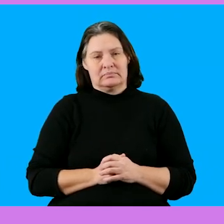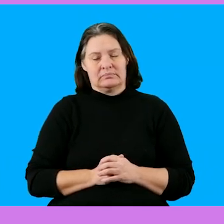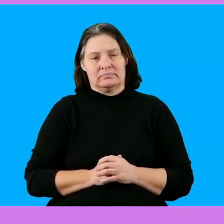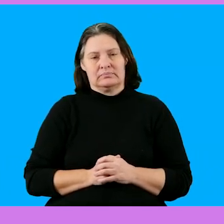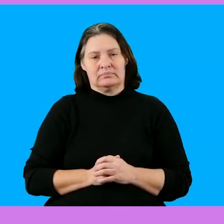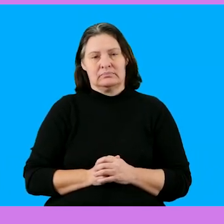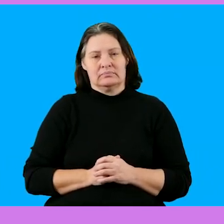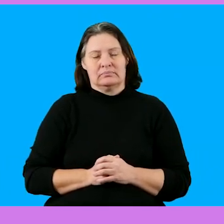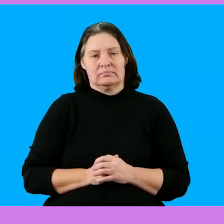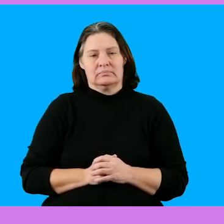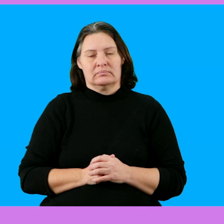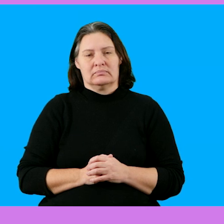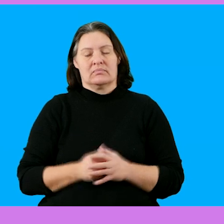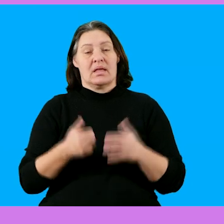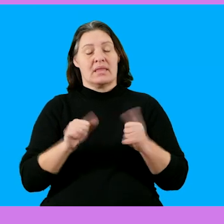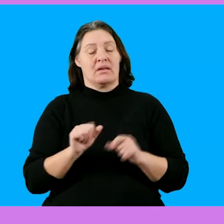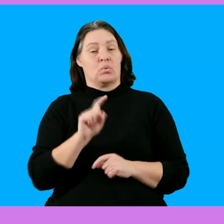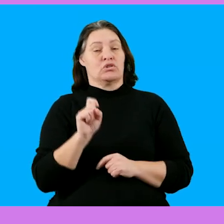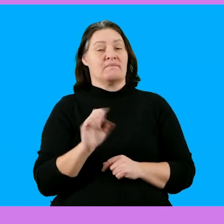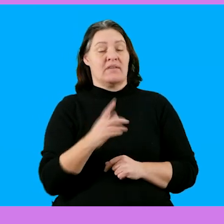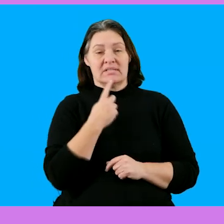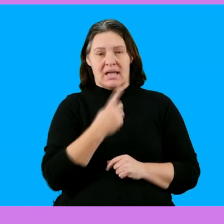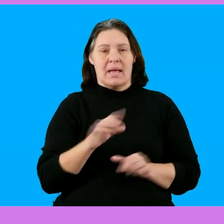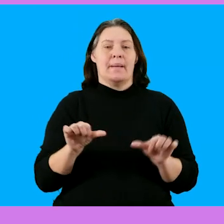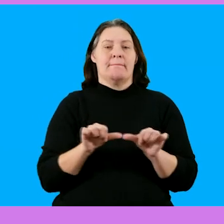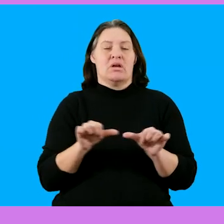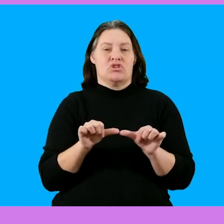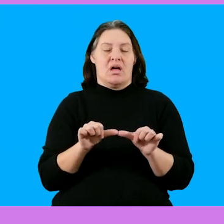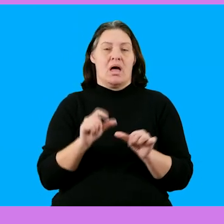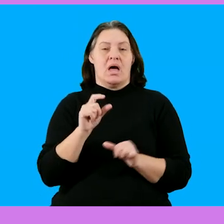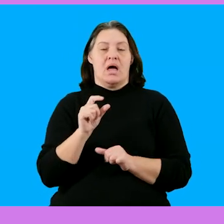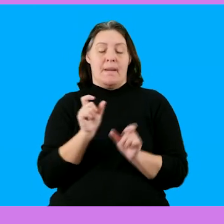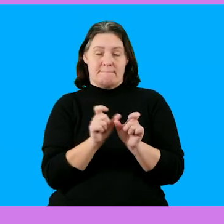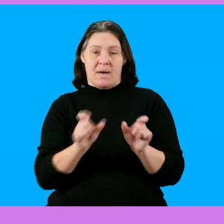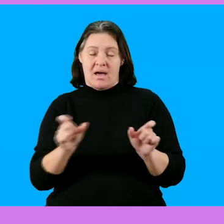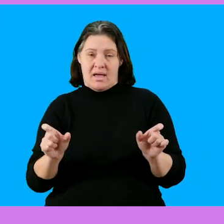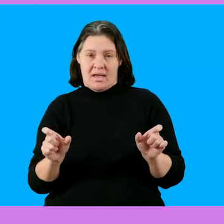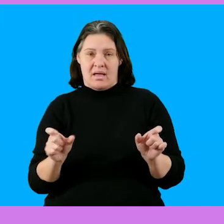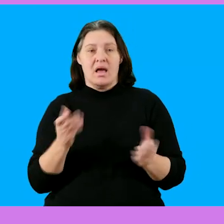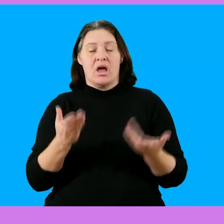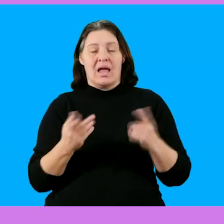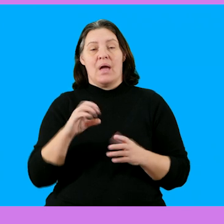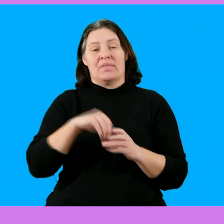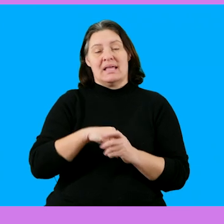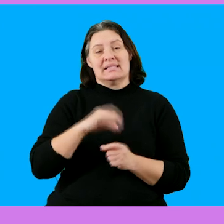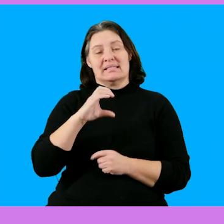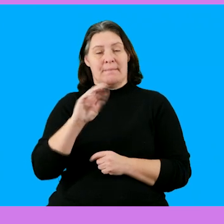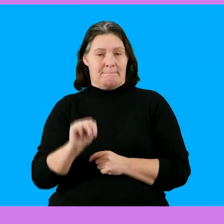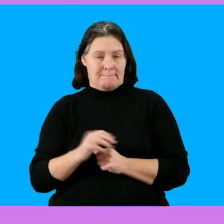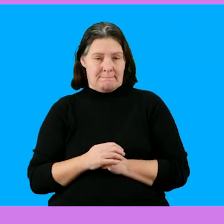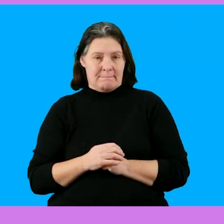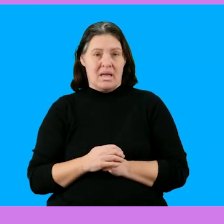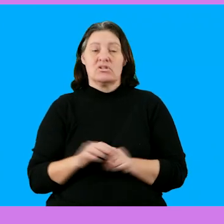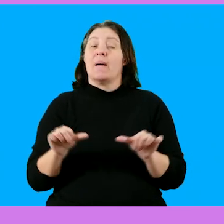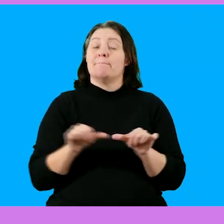true. Okay. Then we have a question 5. It says measure the bar scale alongside in centimeters. Now